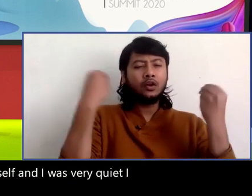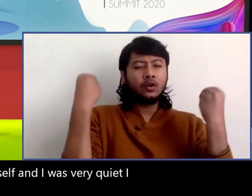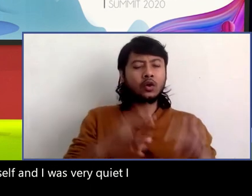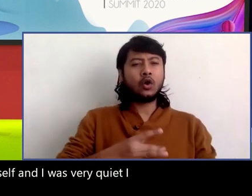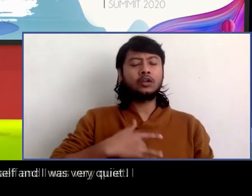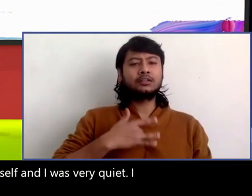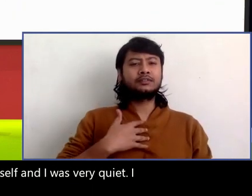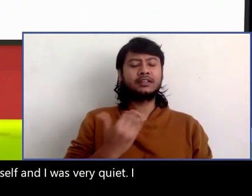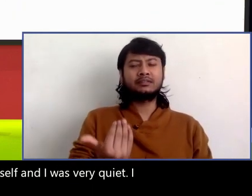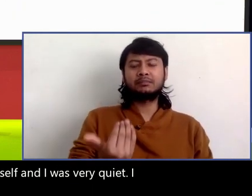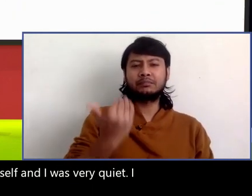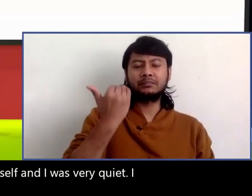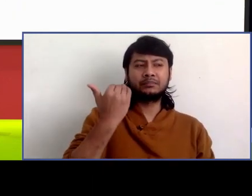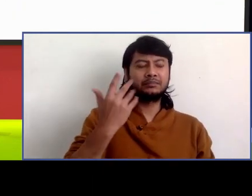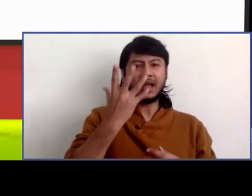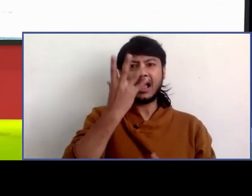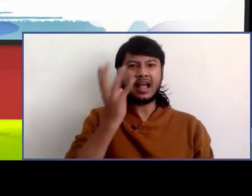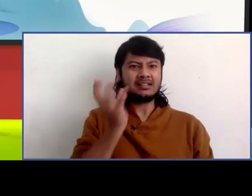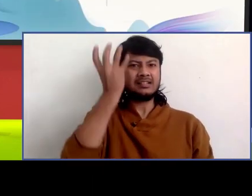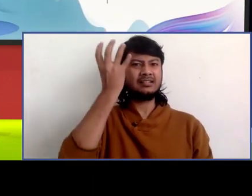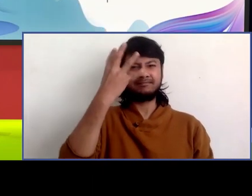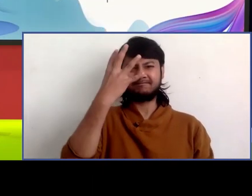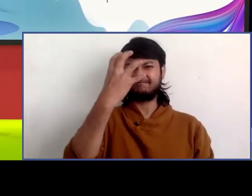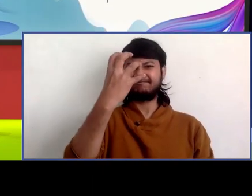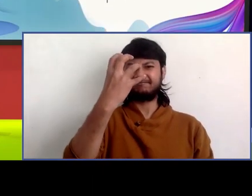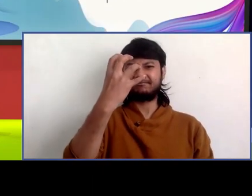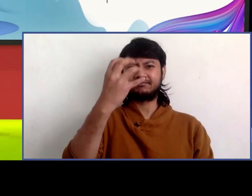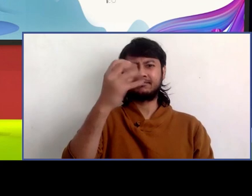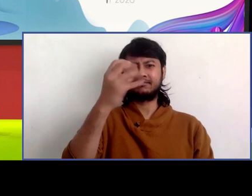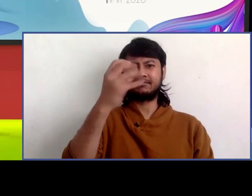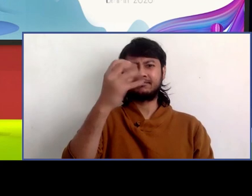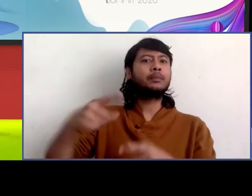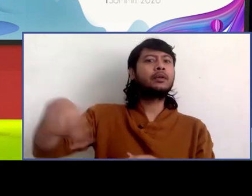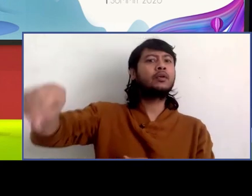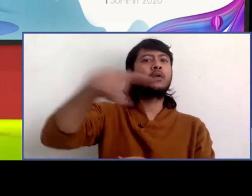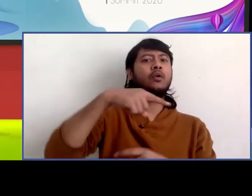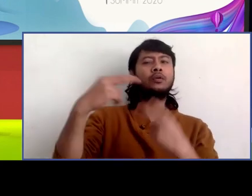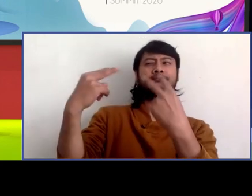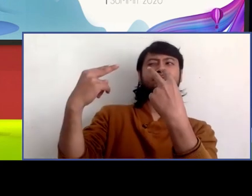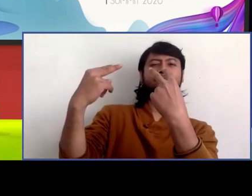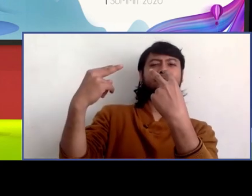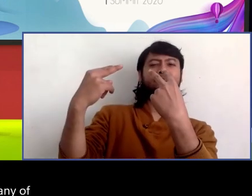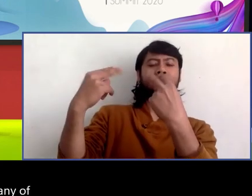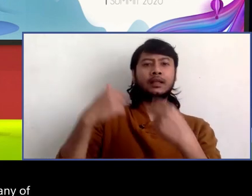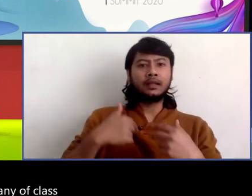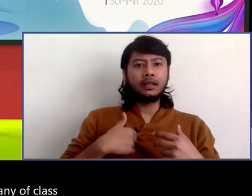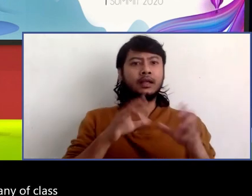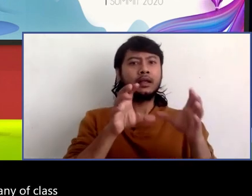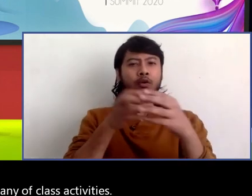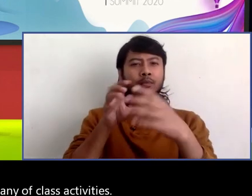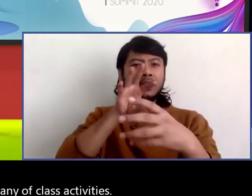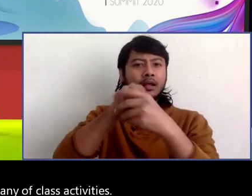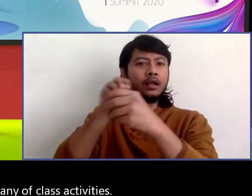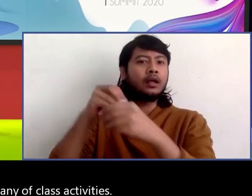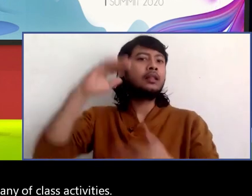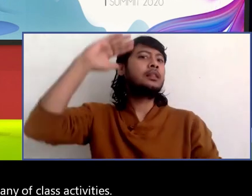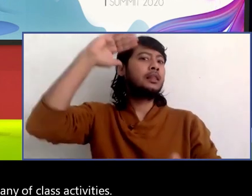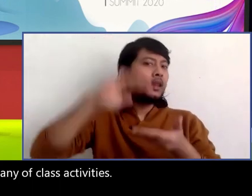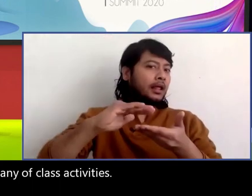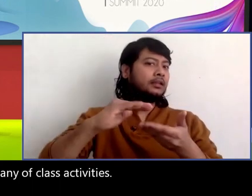because I mean, people knew that I would stammer, that I was even left out in many of my class activities. I knew that, but I never had